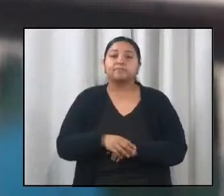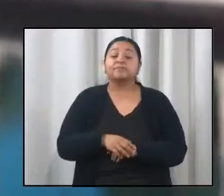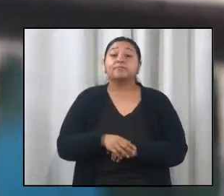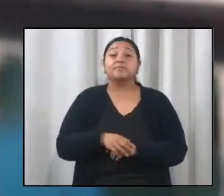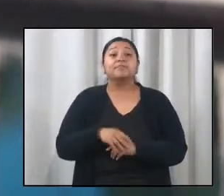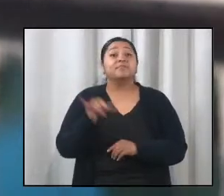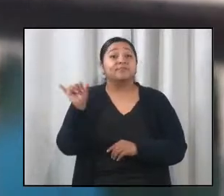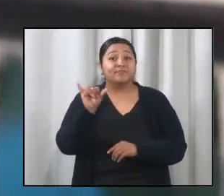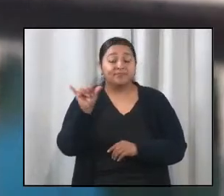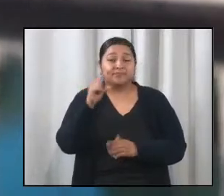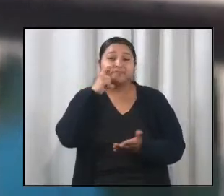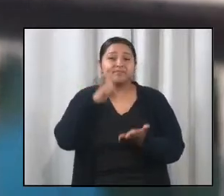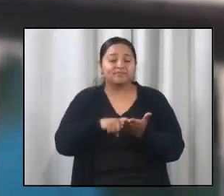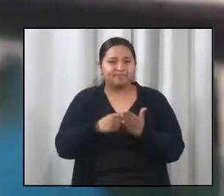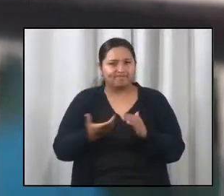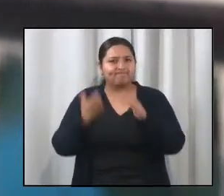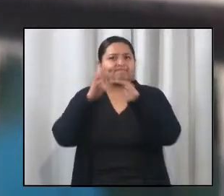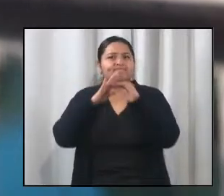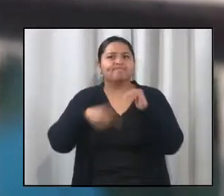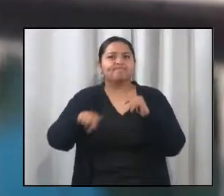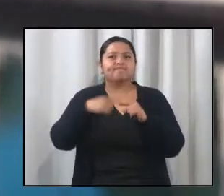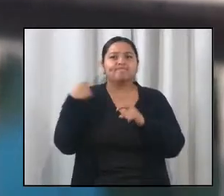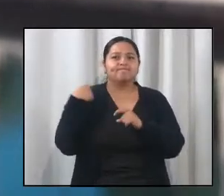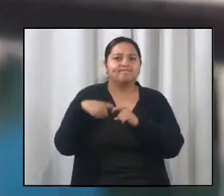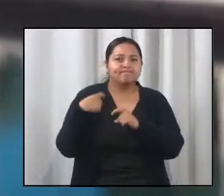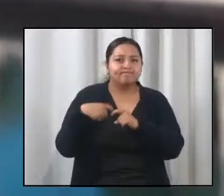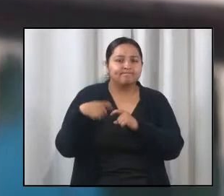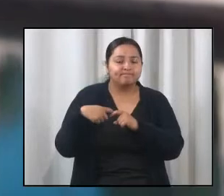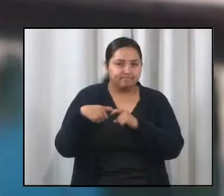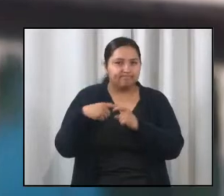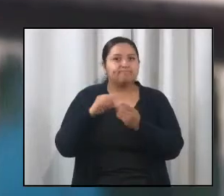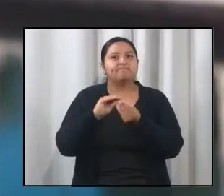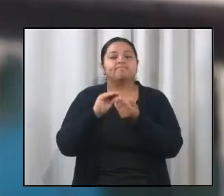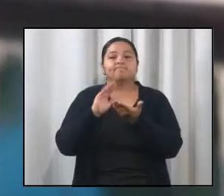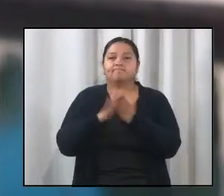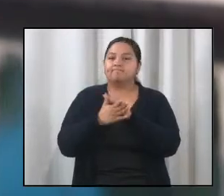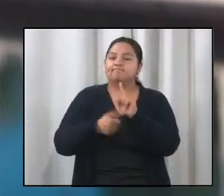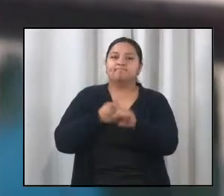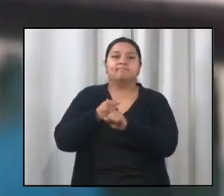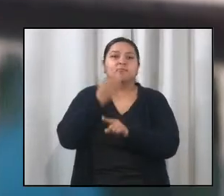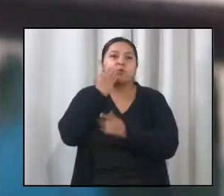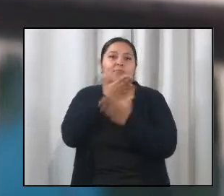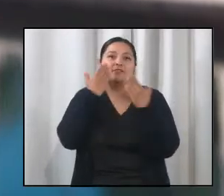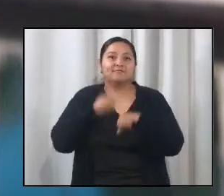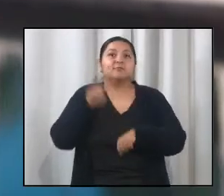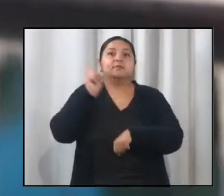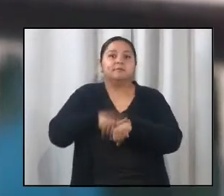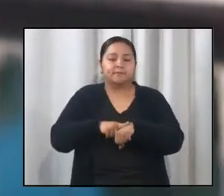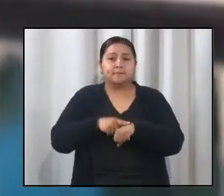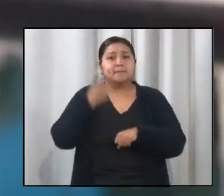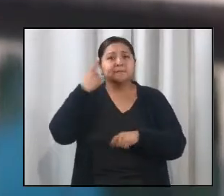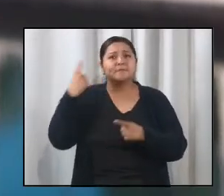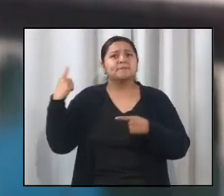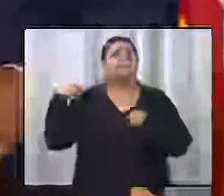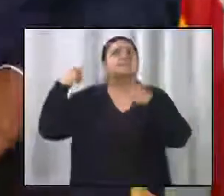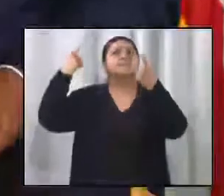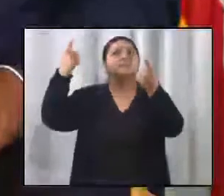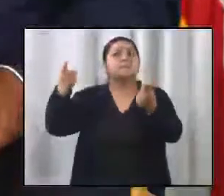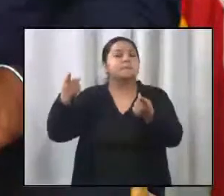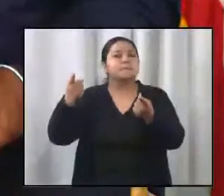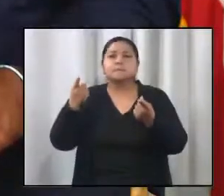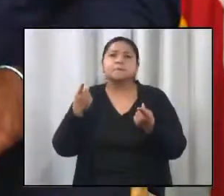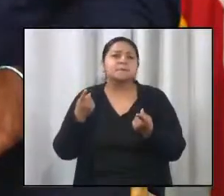Latinx or Hispanic as experiencing homelessness for the first time. So historically, we've not seen as great